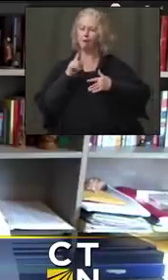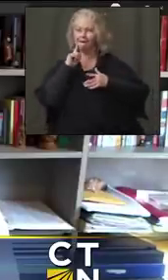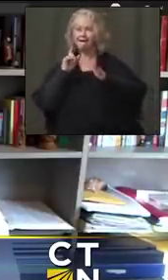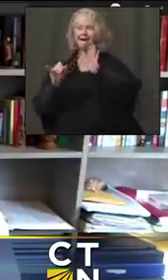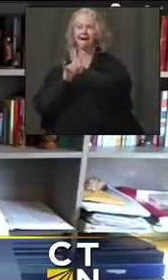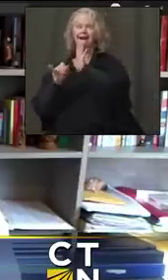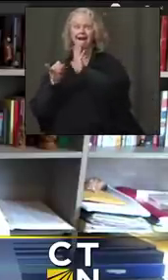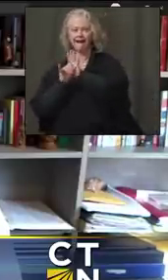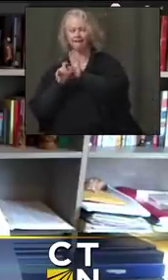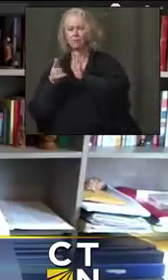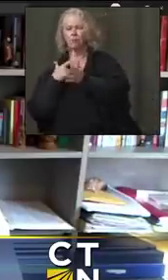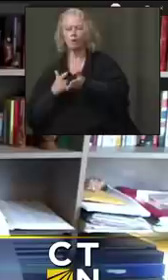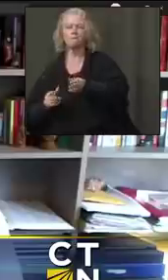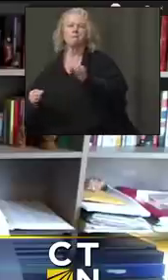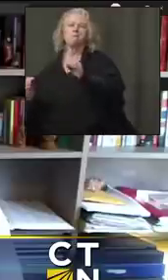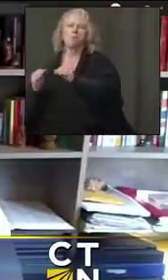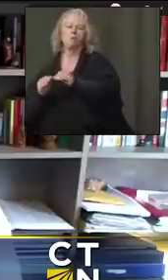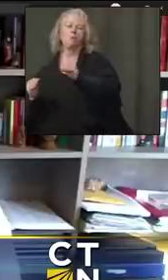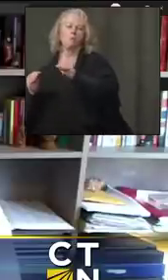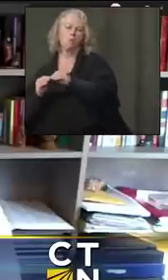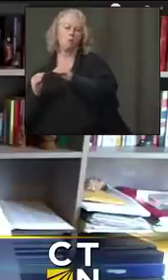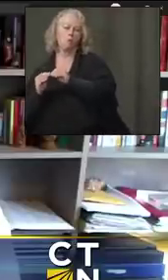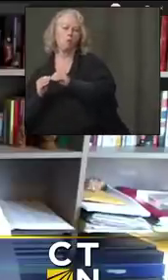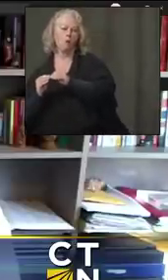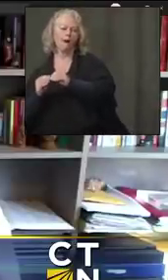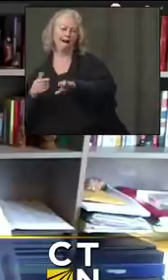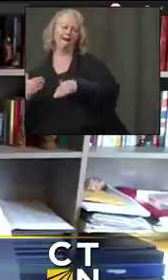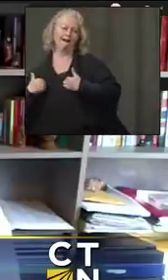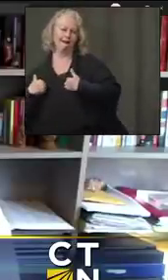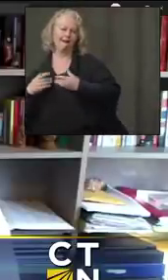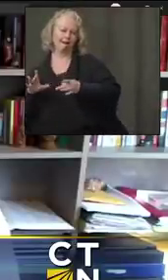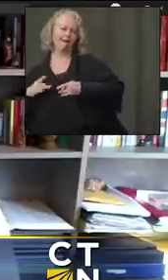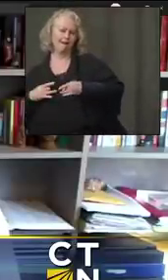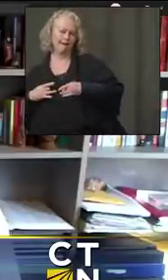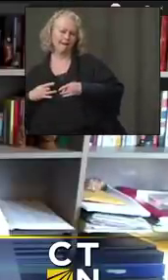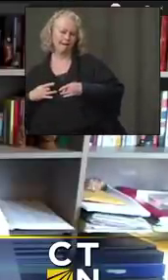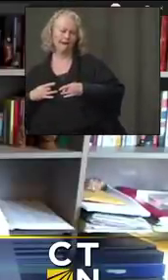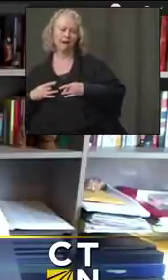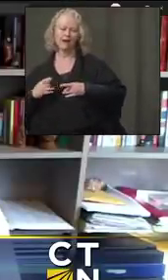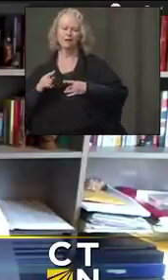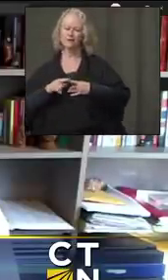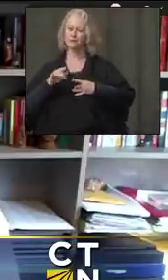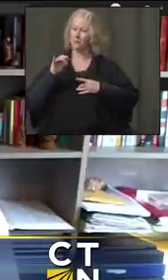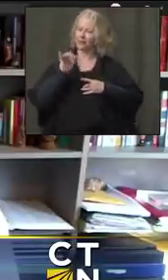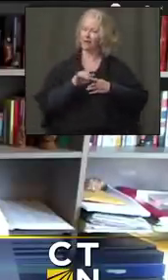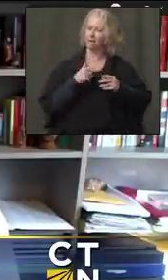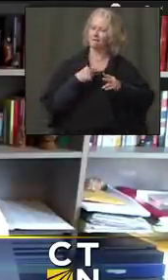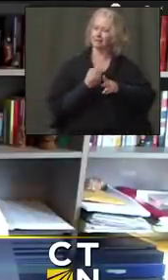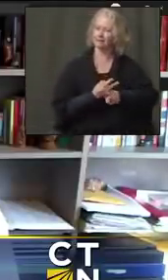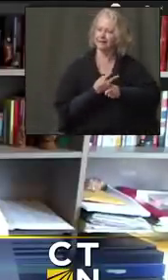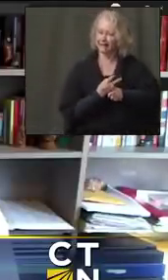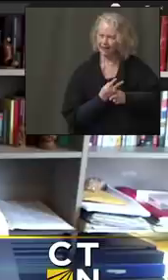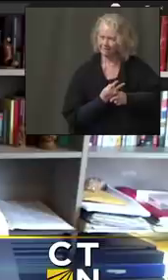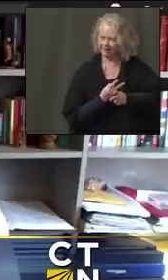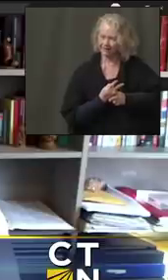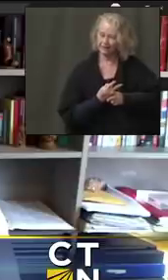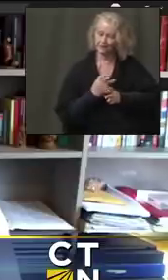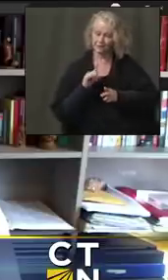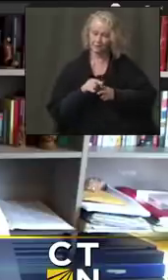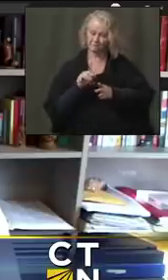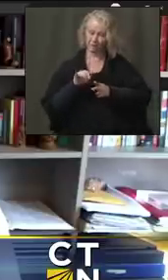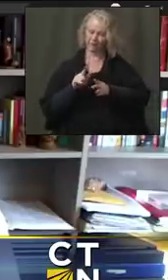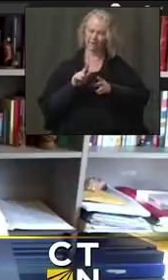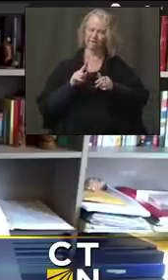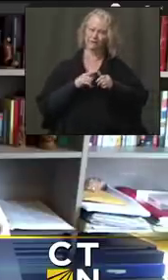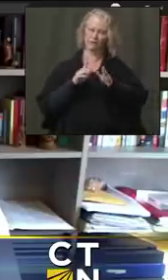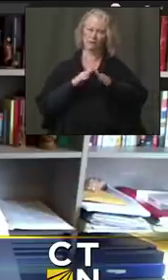community may be lower. So for that reason, for this metric, at least for this first reopening, the